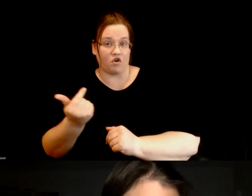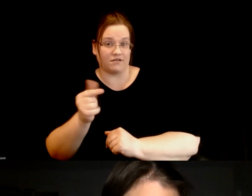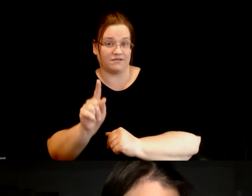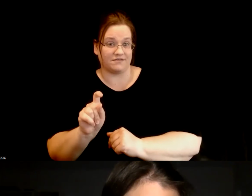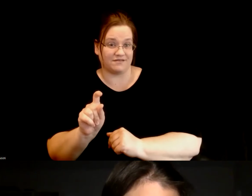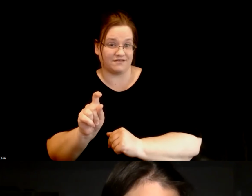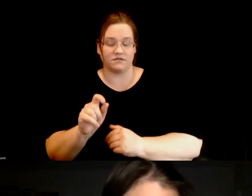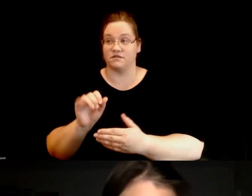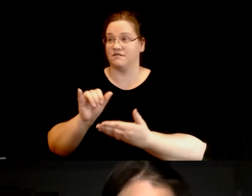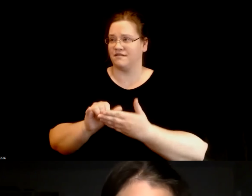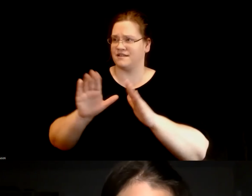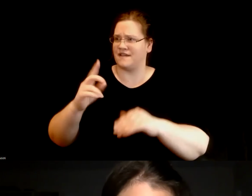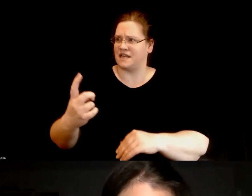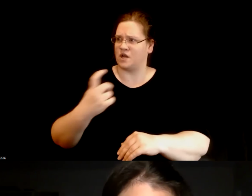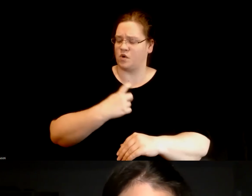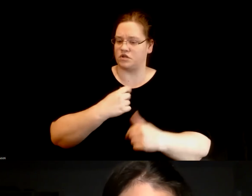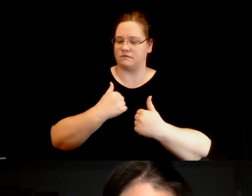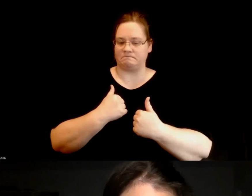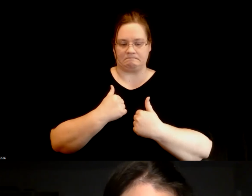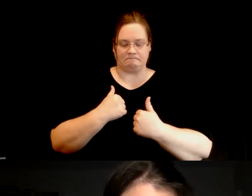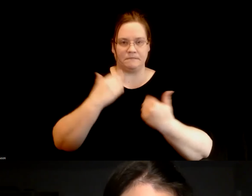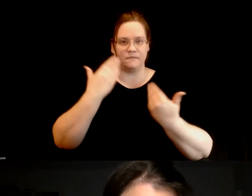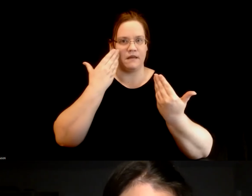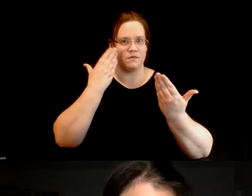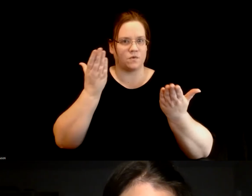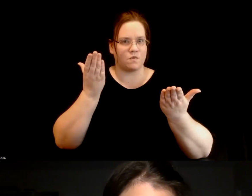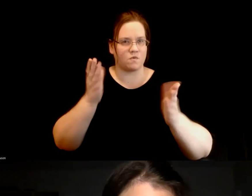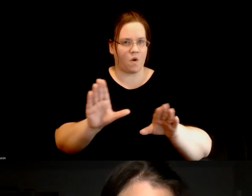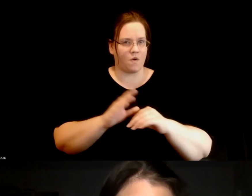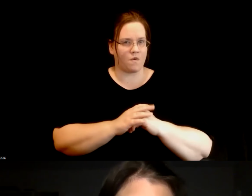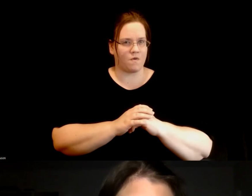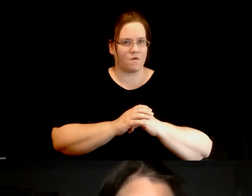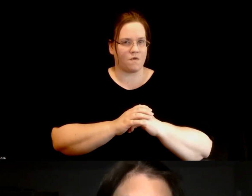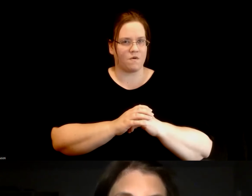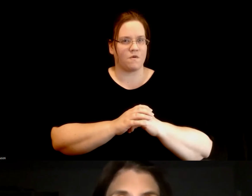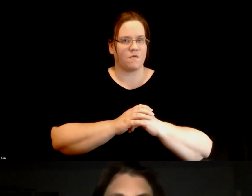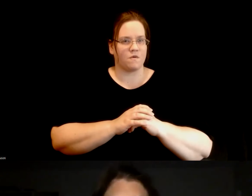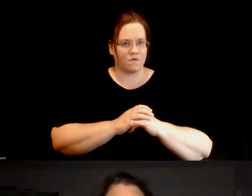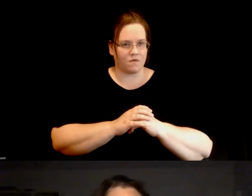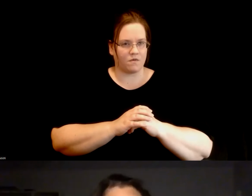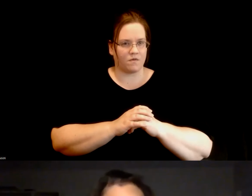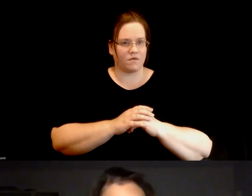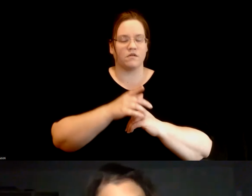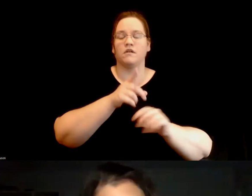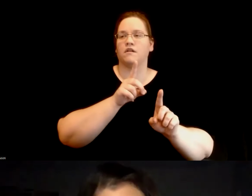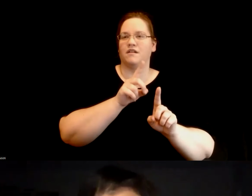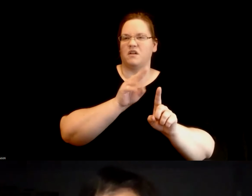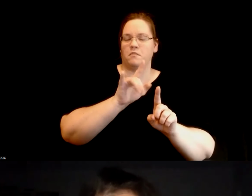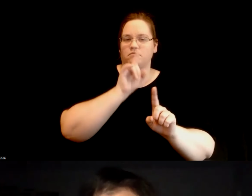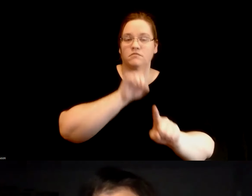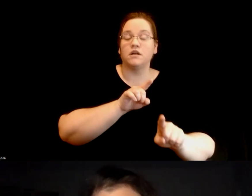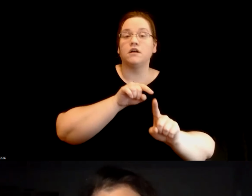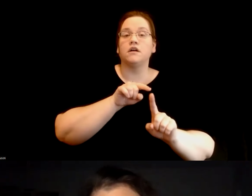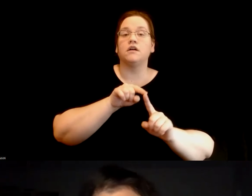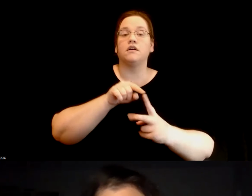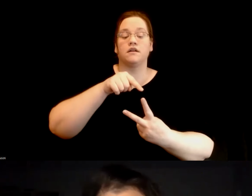That is a fantastic question that I do not know the answer to. Well, I guess I would point out that the